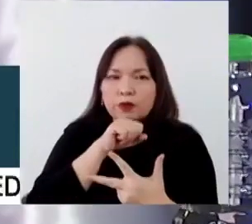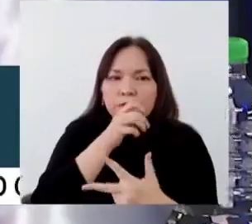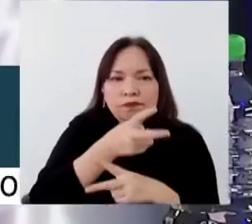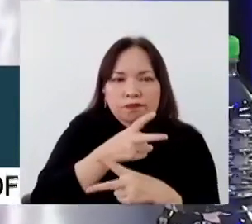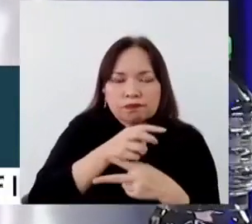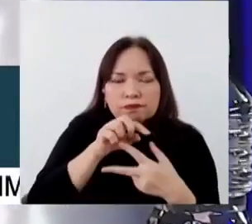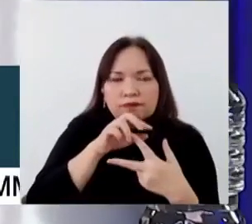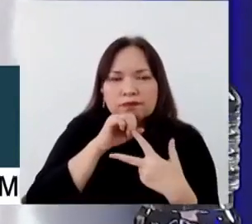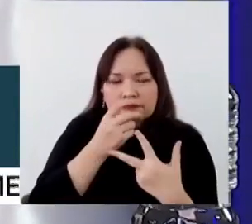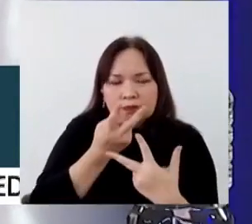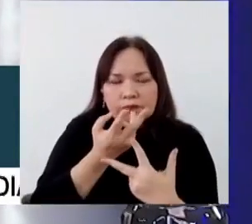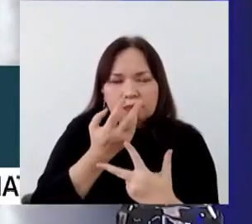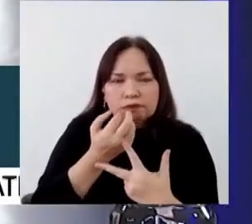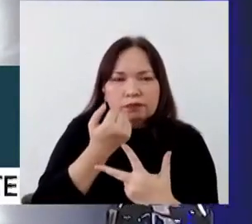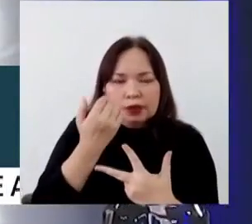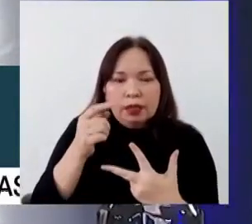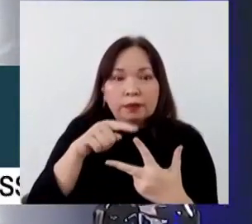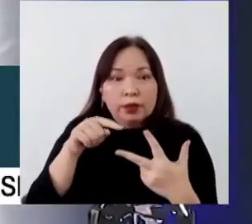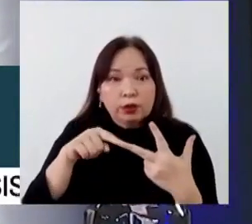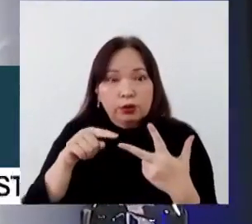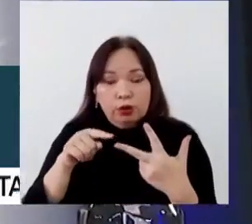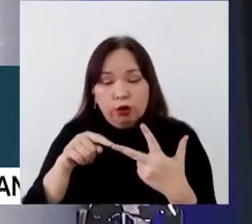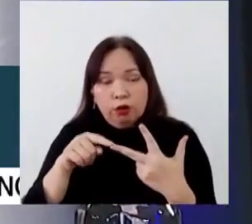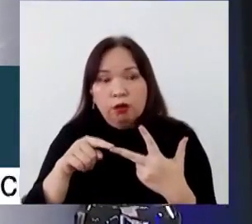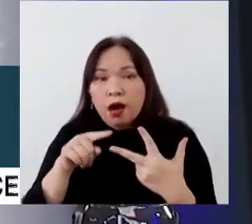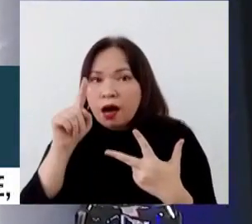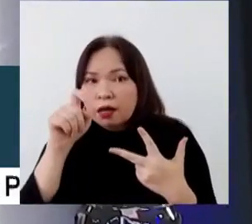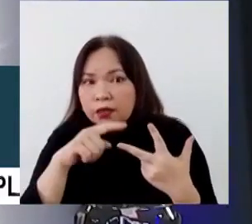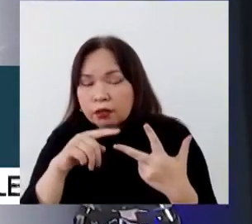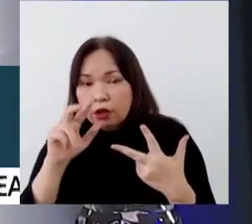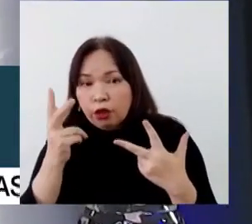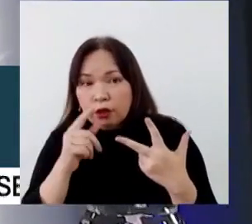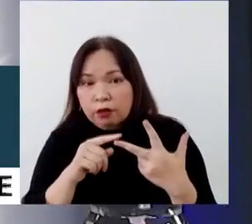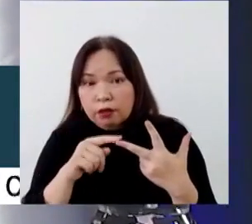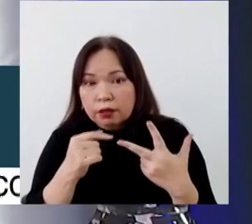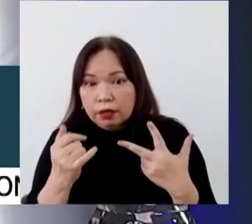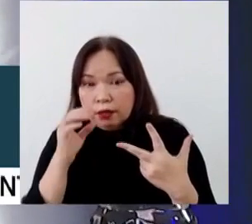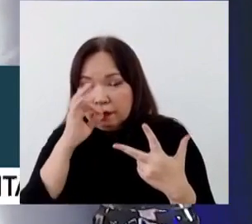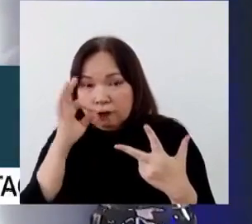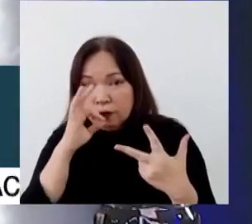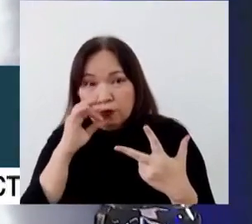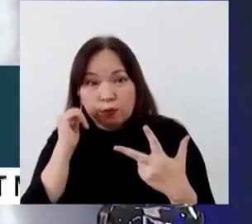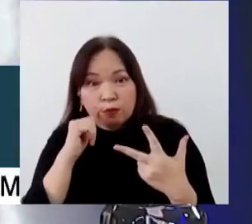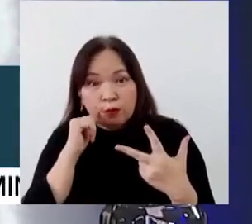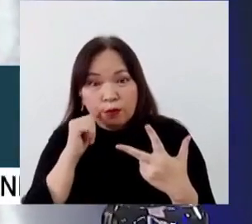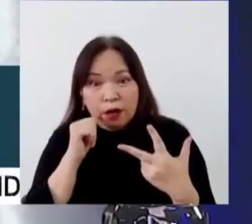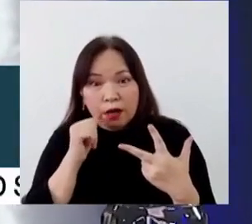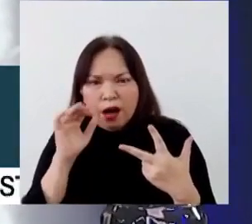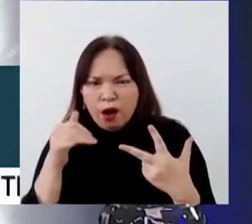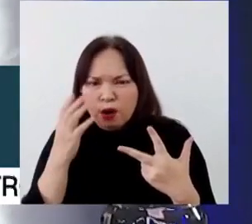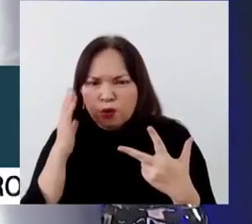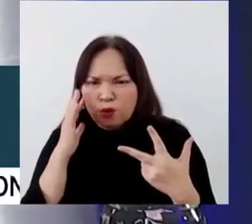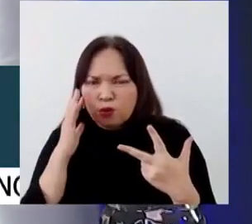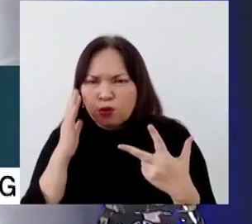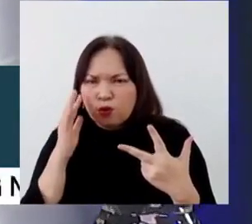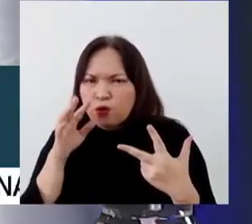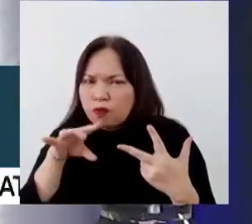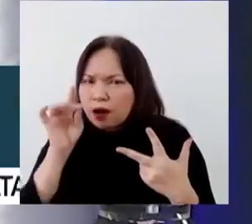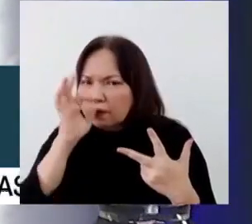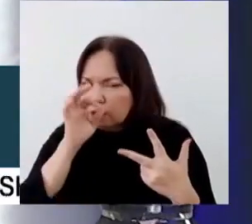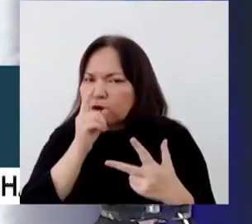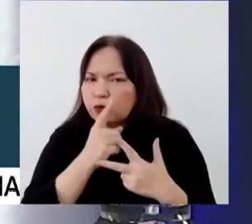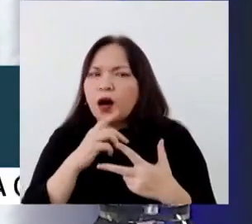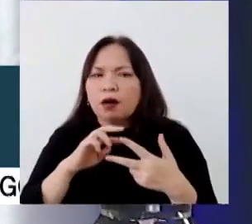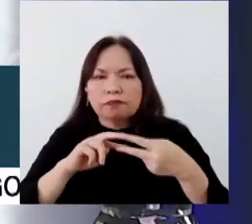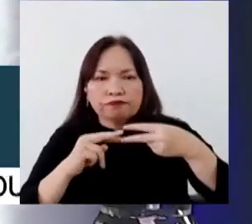yung third Filipino fatality, ito po yung kinoconfirm natin through yes. DNA testing. Yes, or DNA or other testing, yes. Yes,